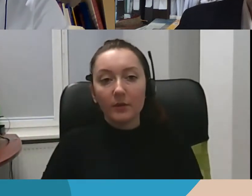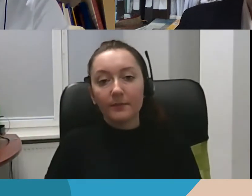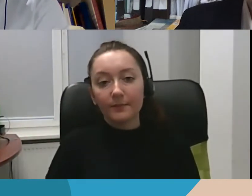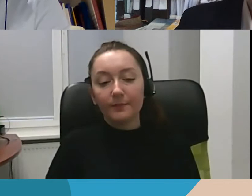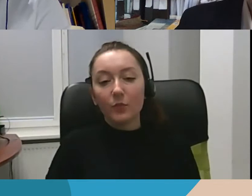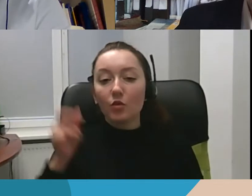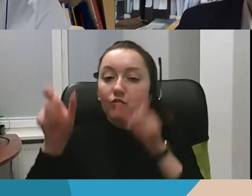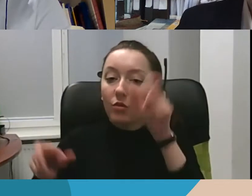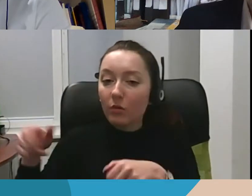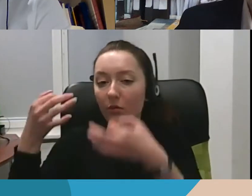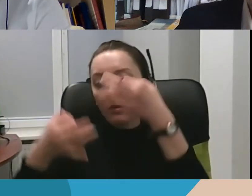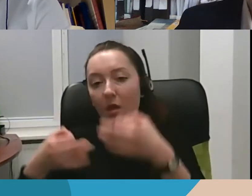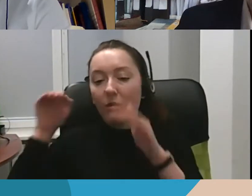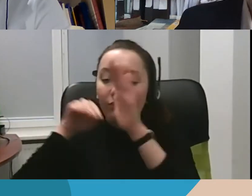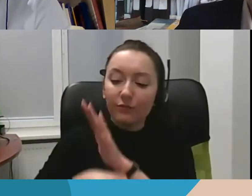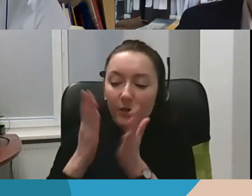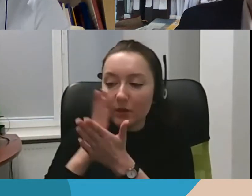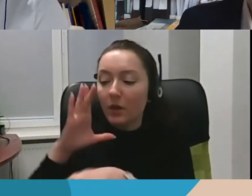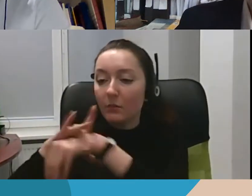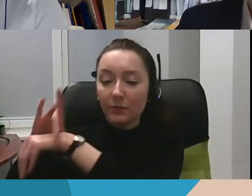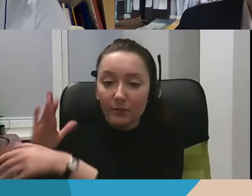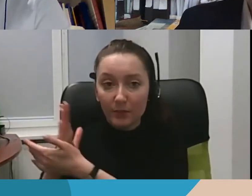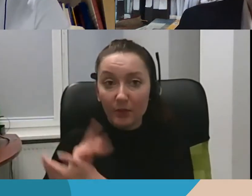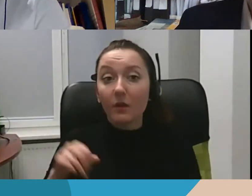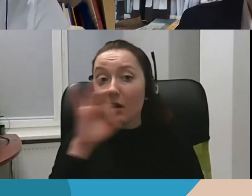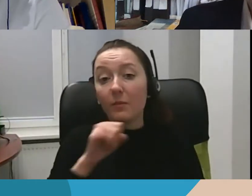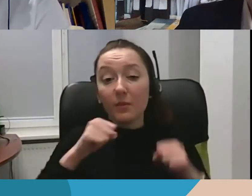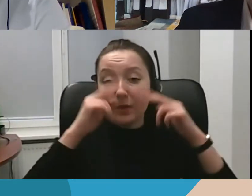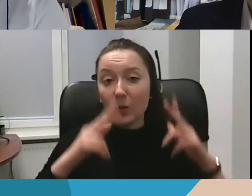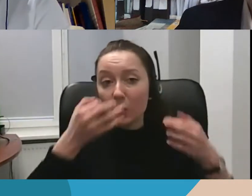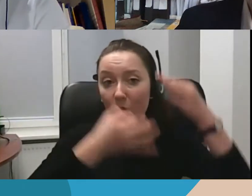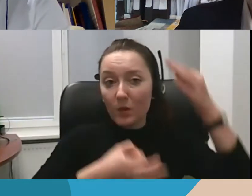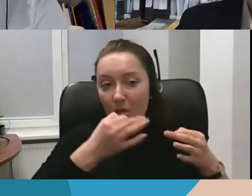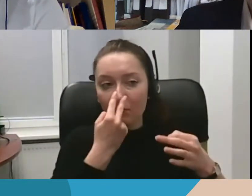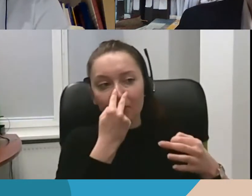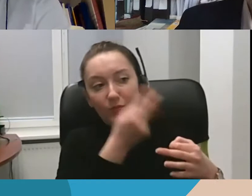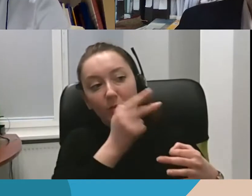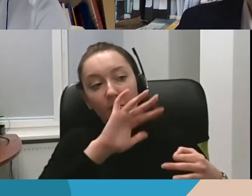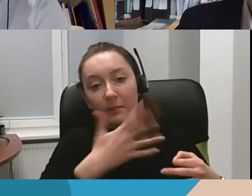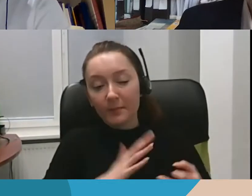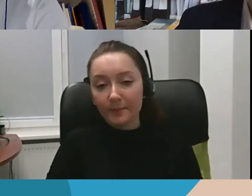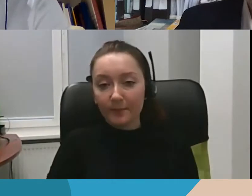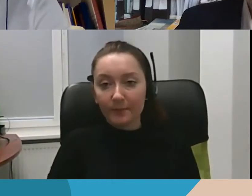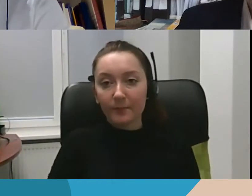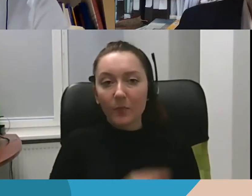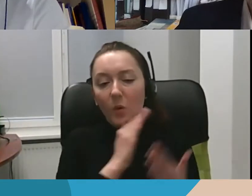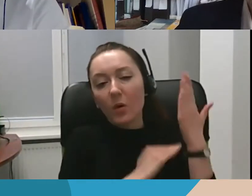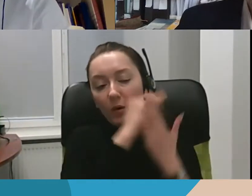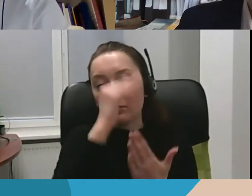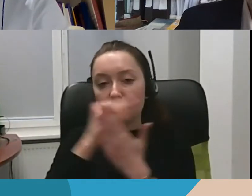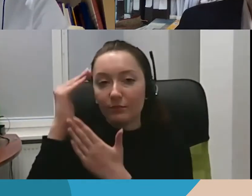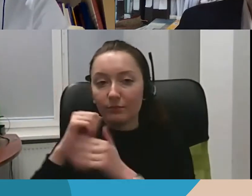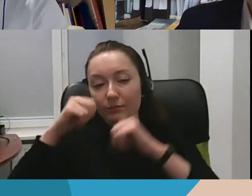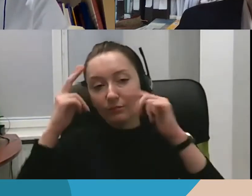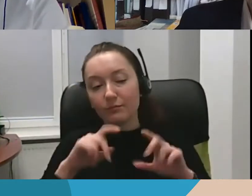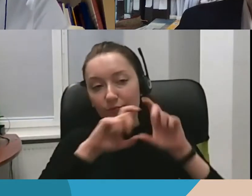usually we look into the highest international body, this is like